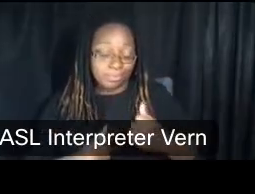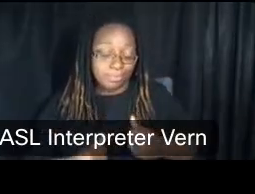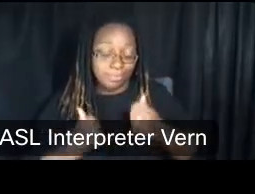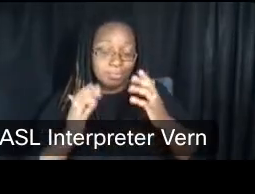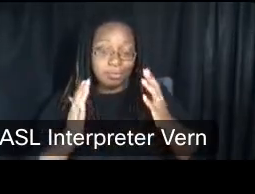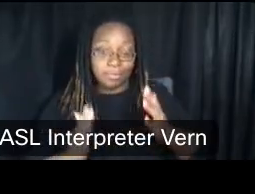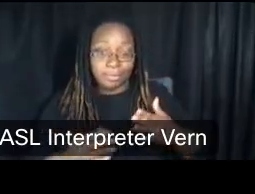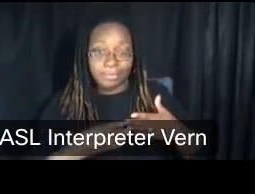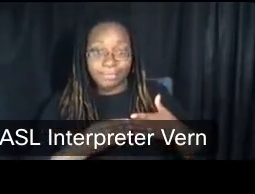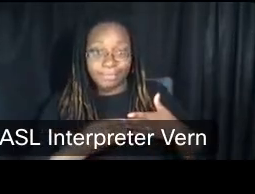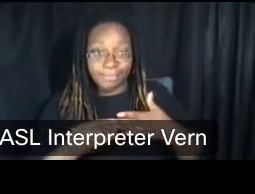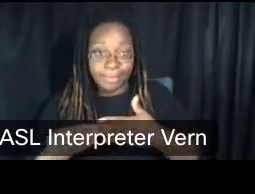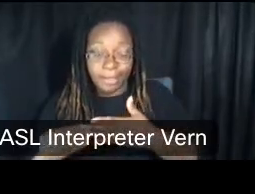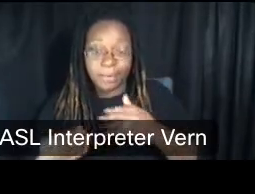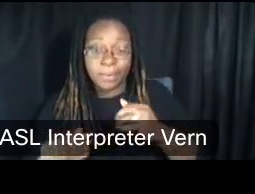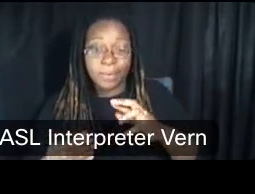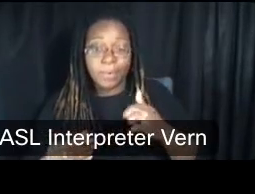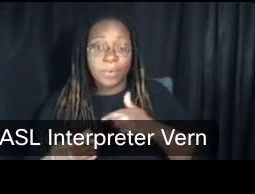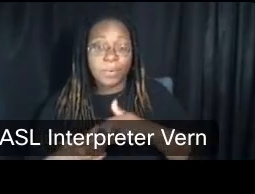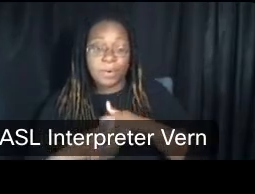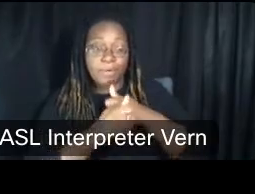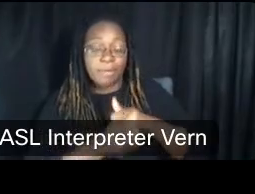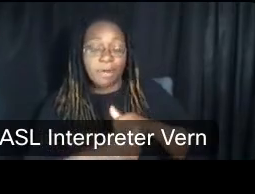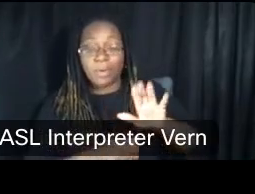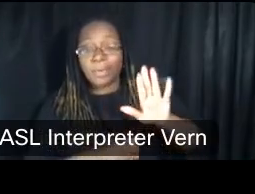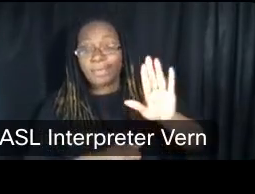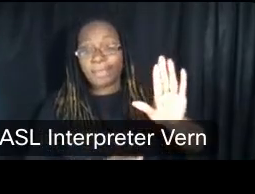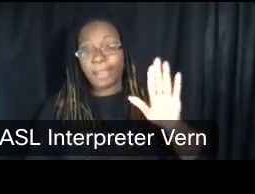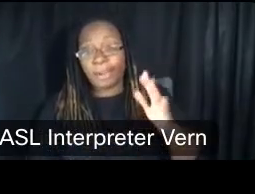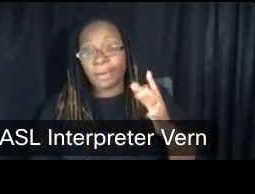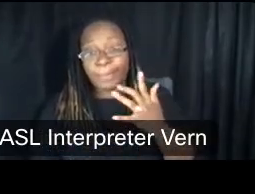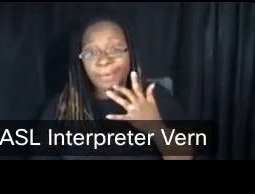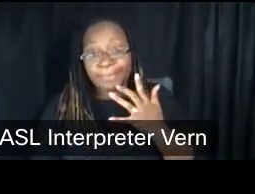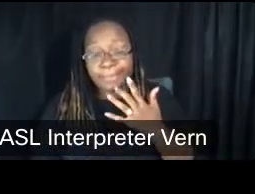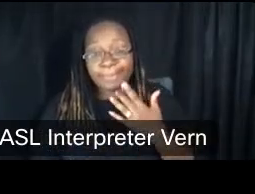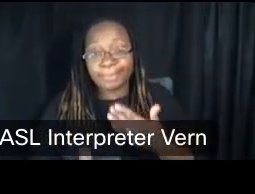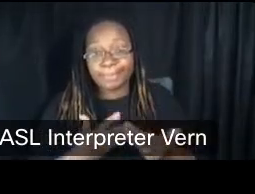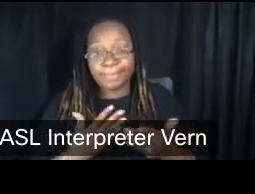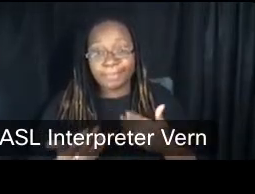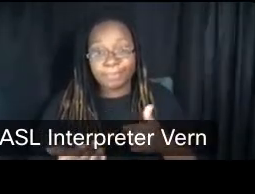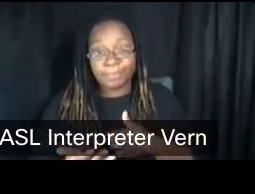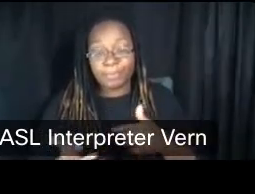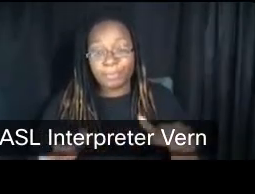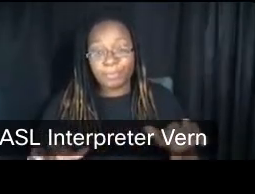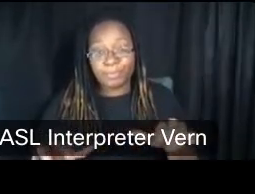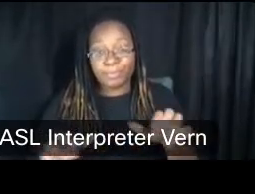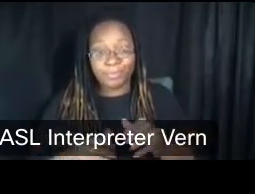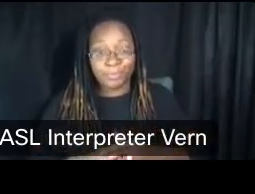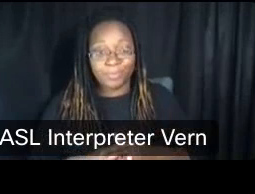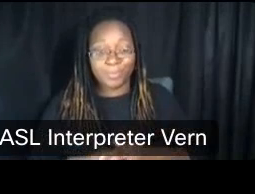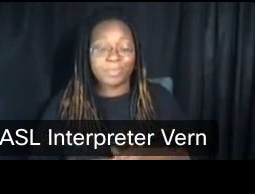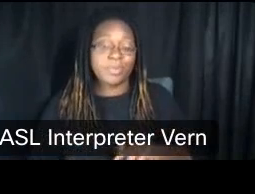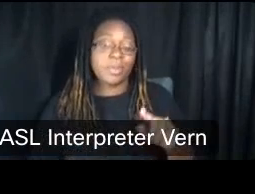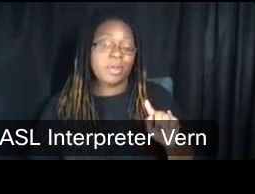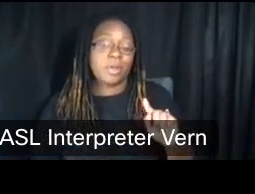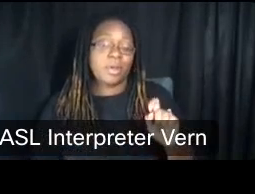we're following the survivor's lead in whatever it is that we're doing. And telehealth can be really helpful for